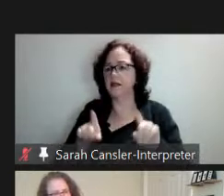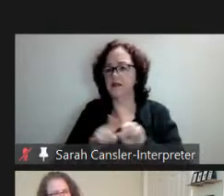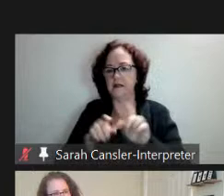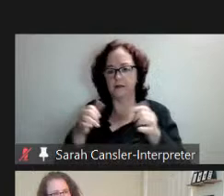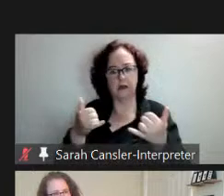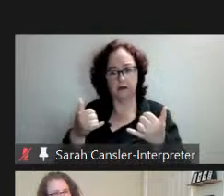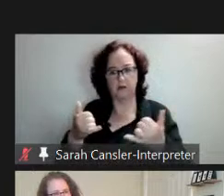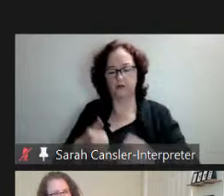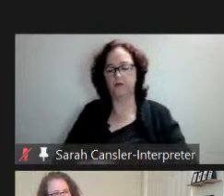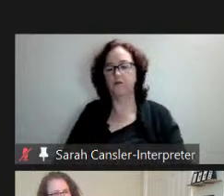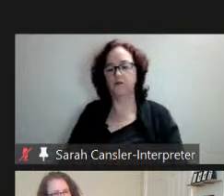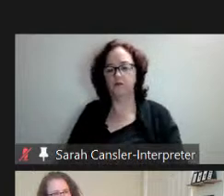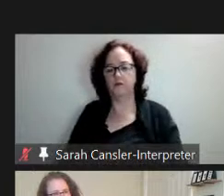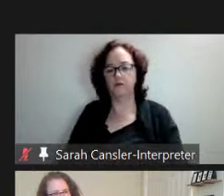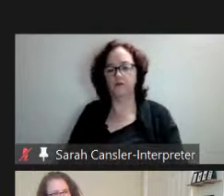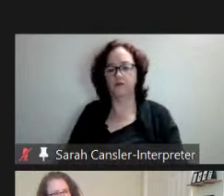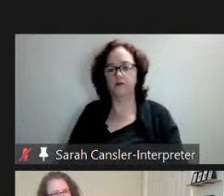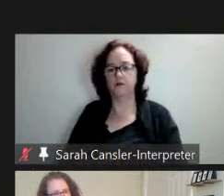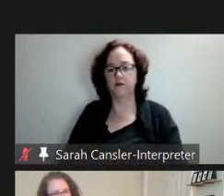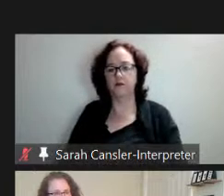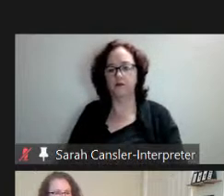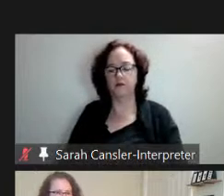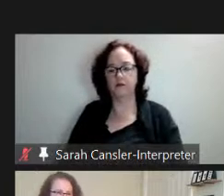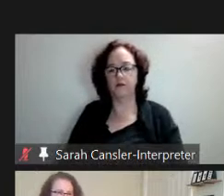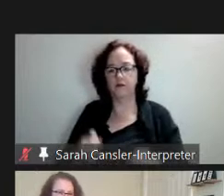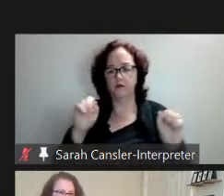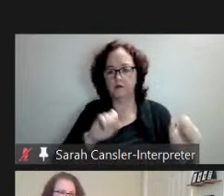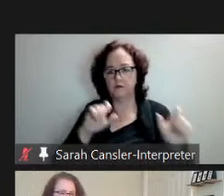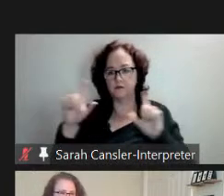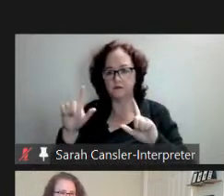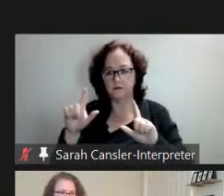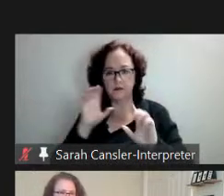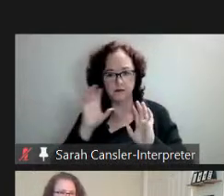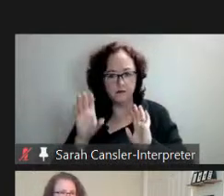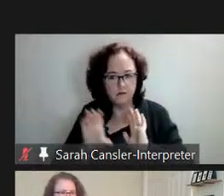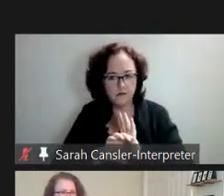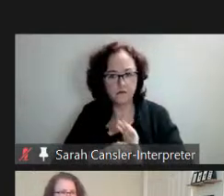gates. Next one, I think we have some pictures.